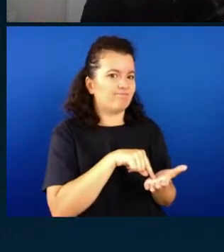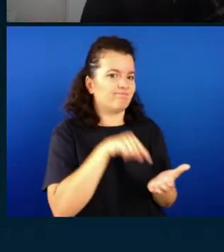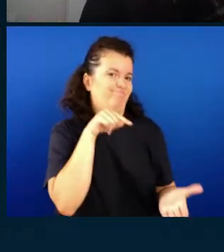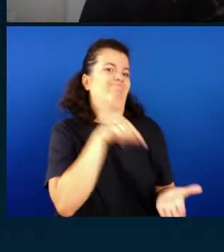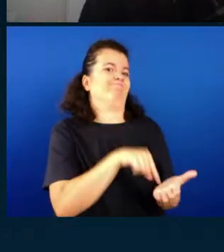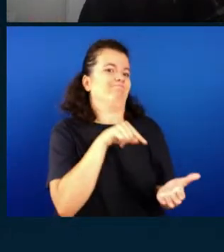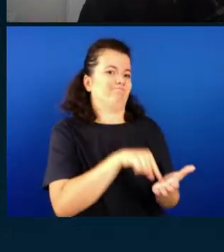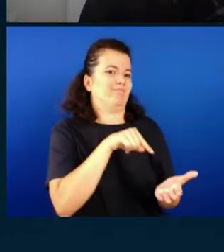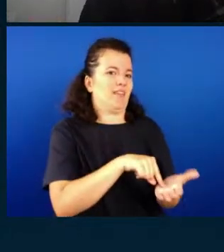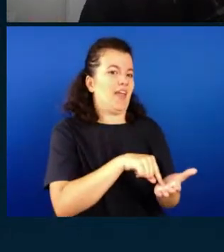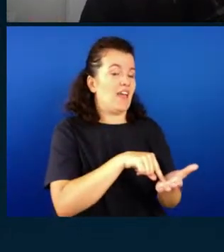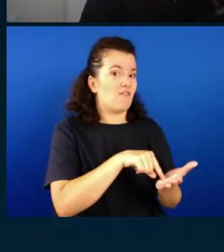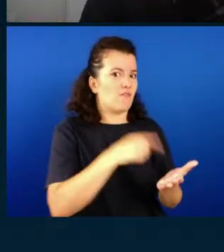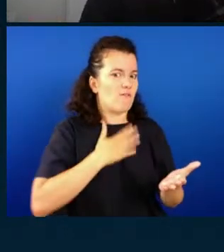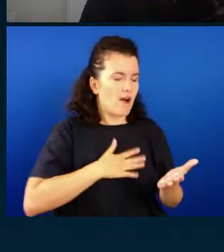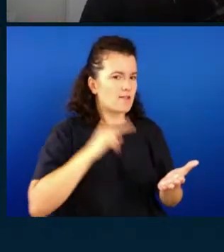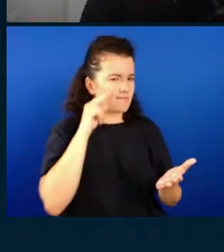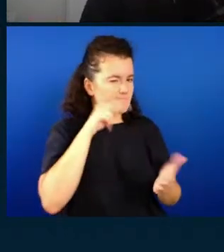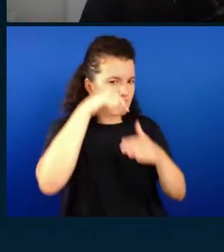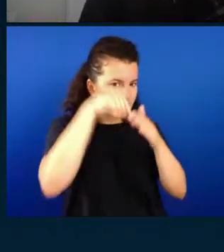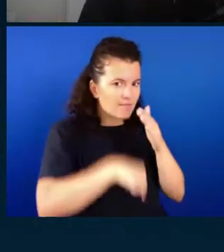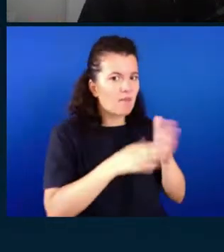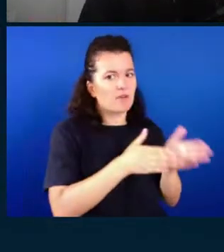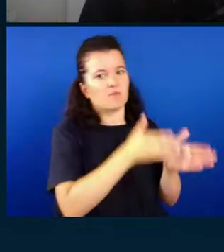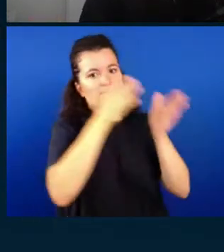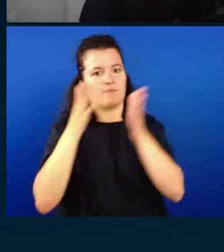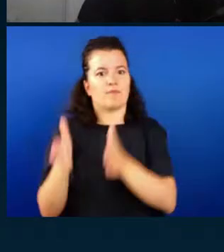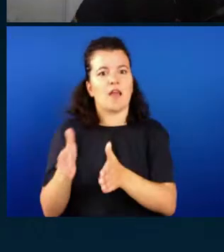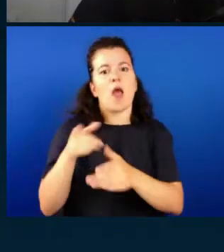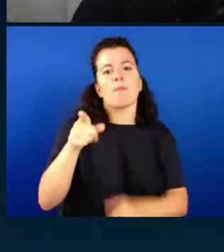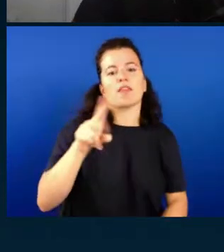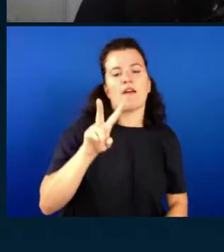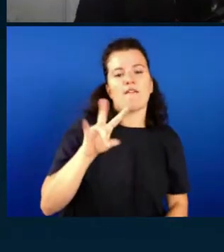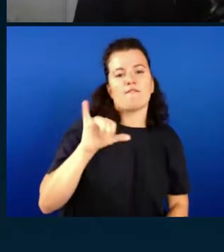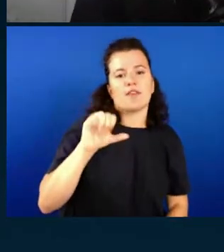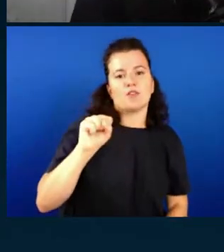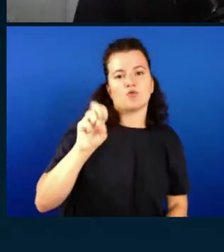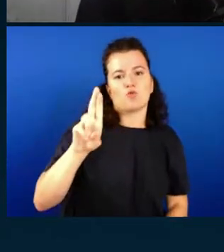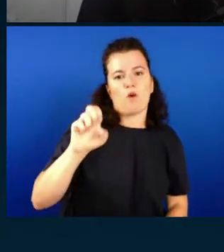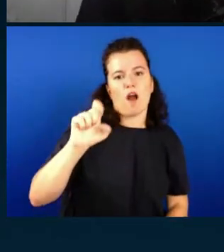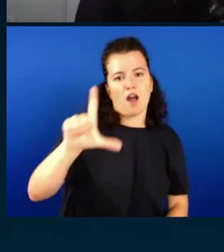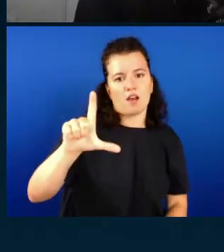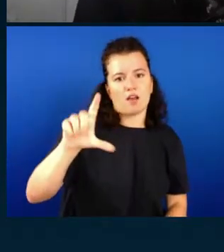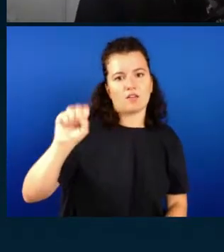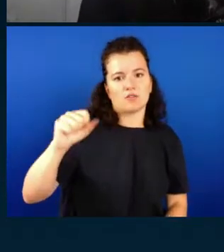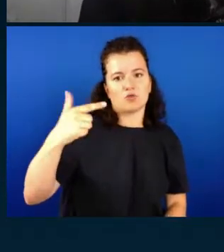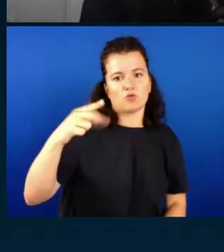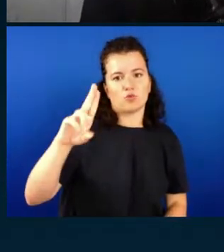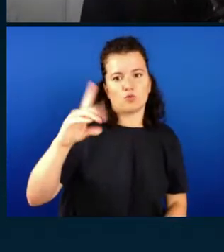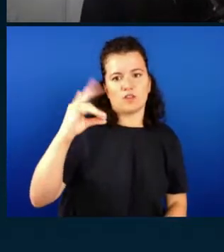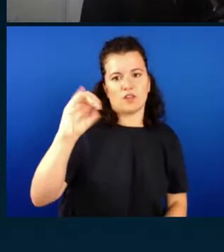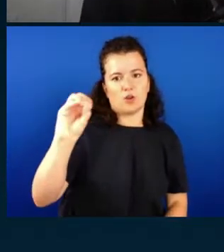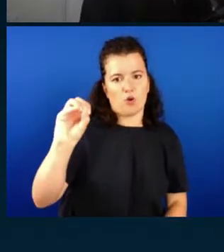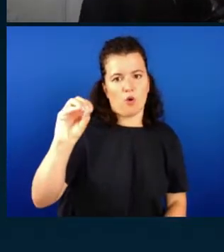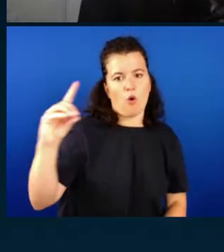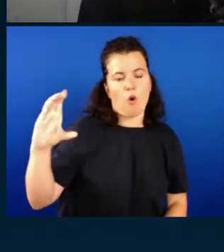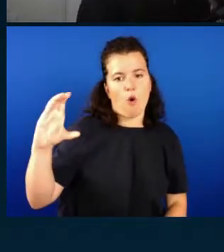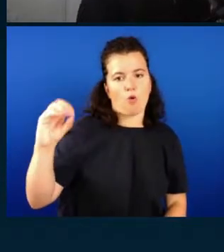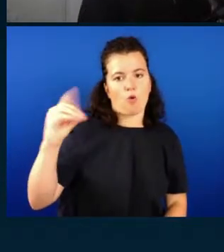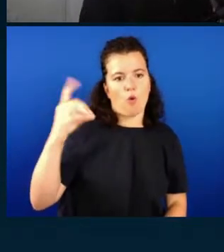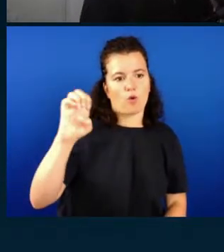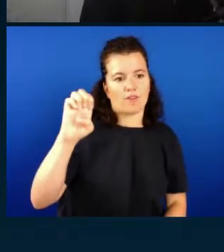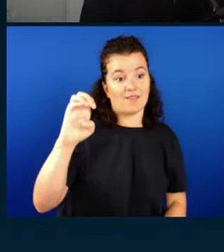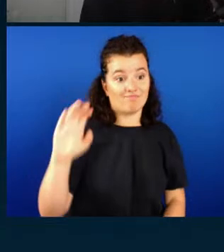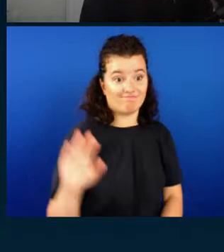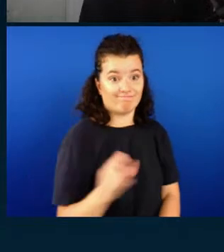to move to Visual Studio Code. One fun thing about developing in Visual Studio Code is that you do not need